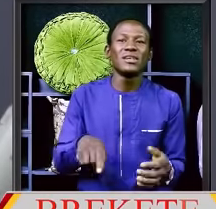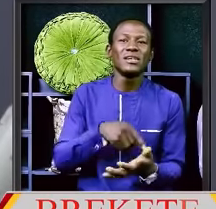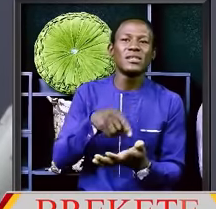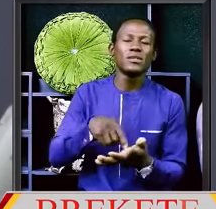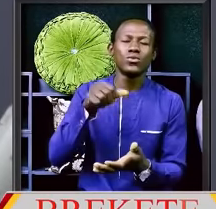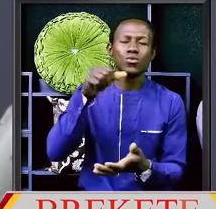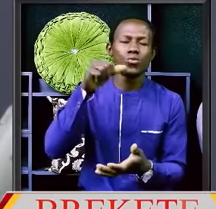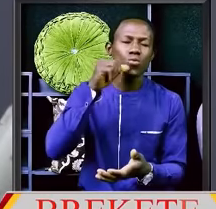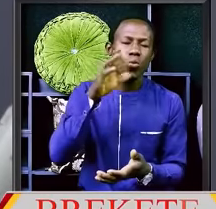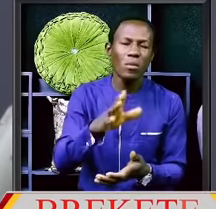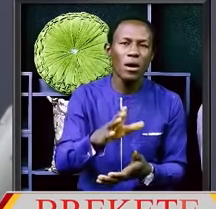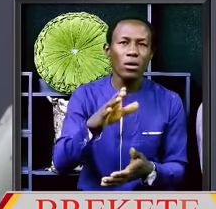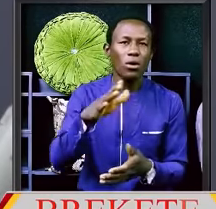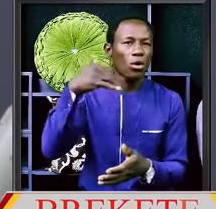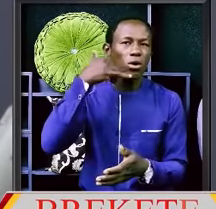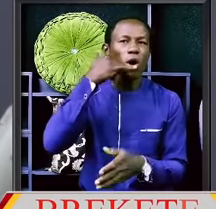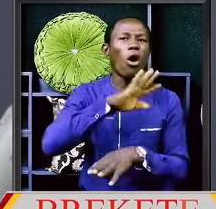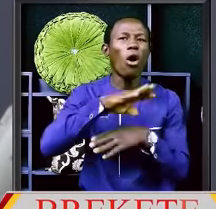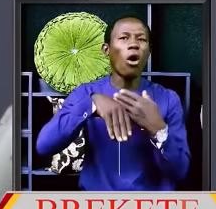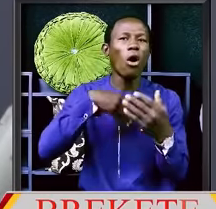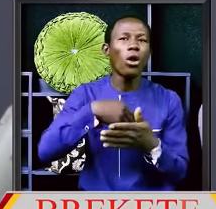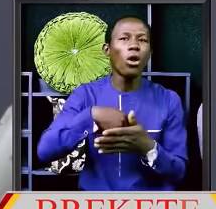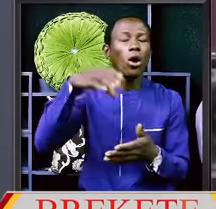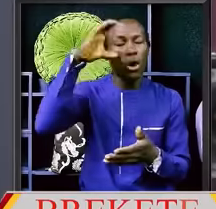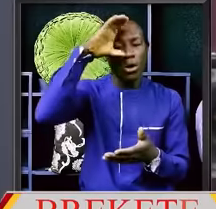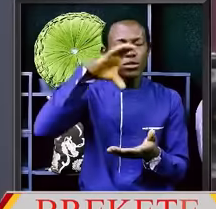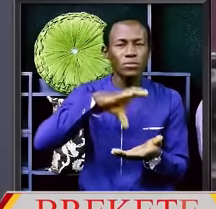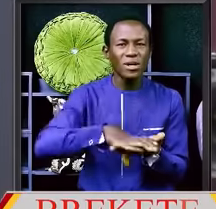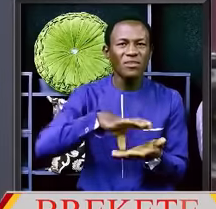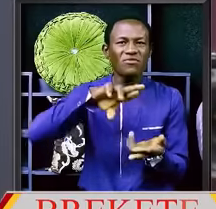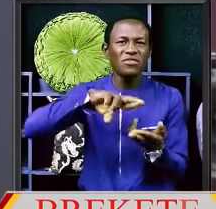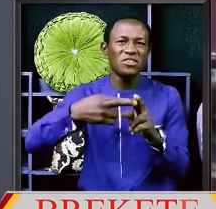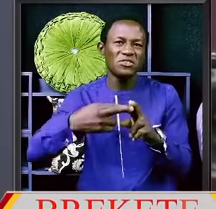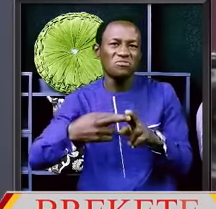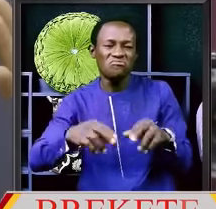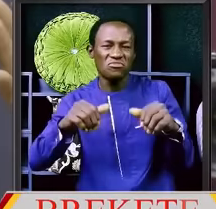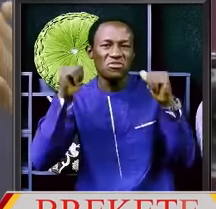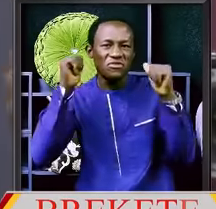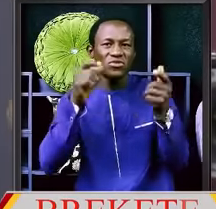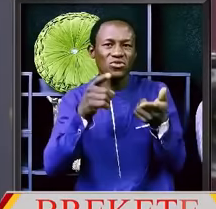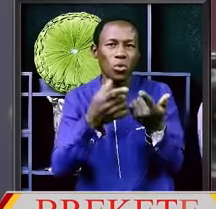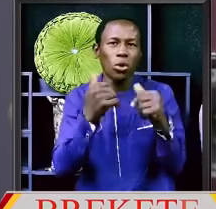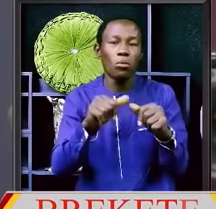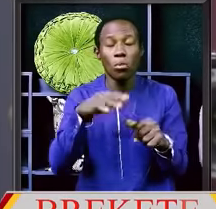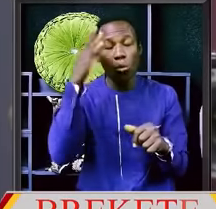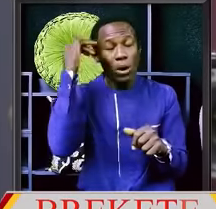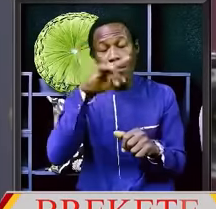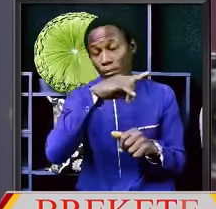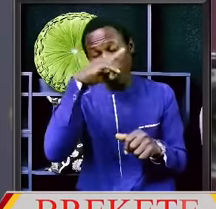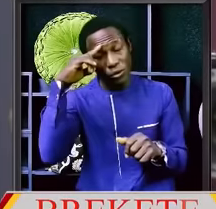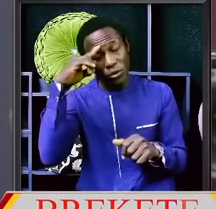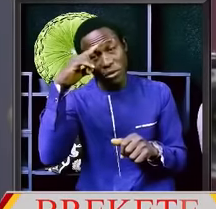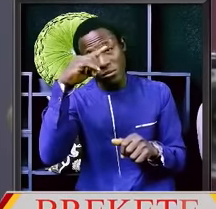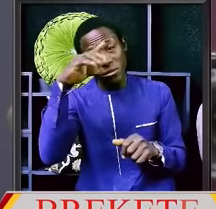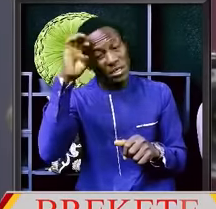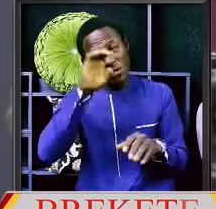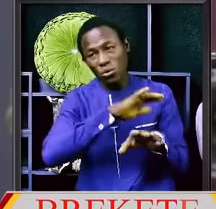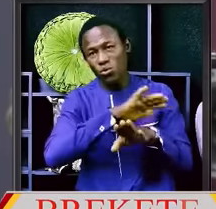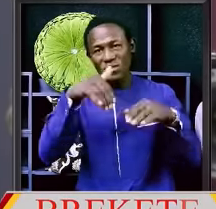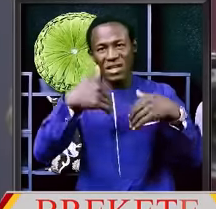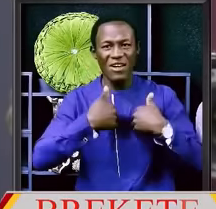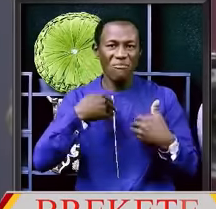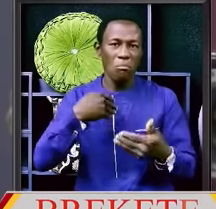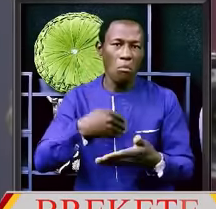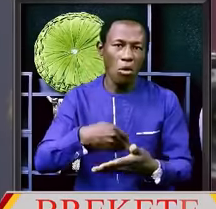This woman call all the husband relations. They no come. Why? Because he no get money. Now this